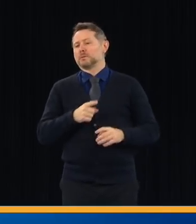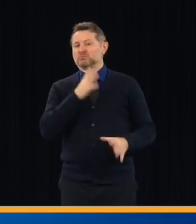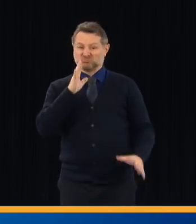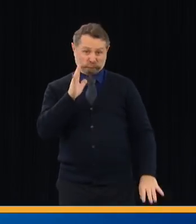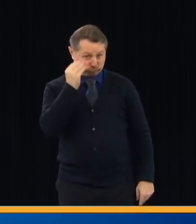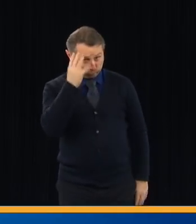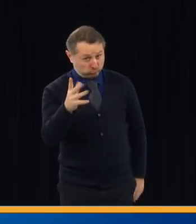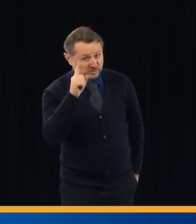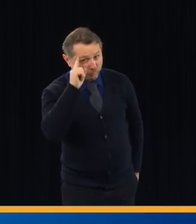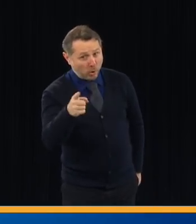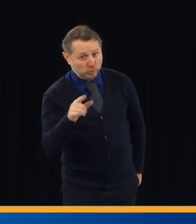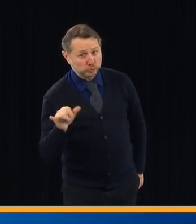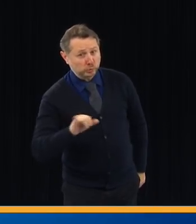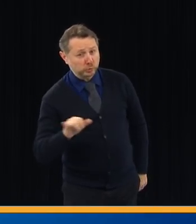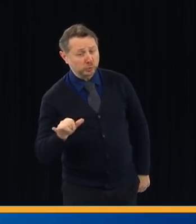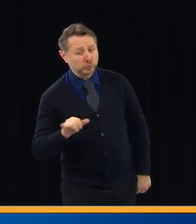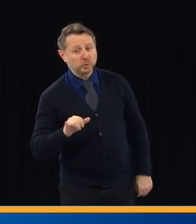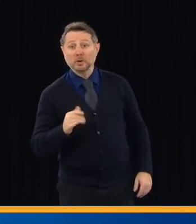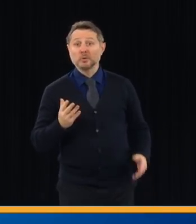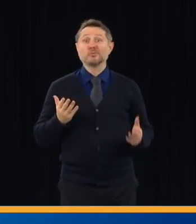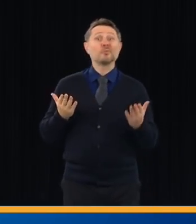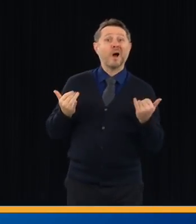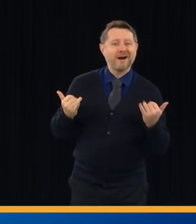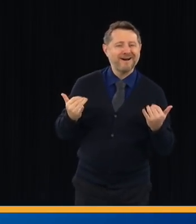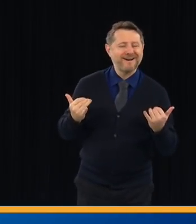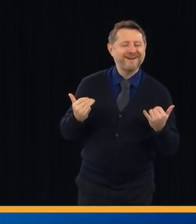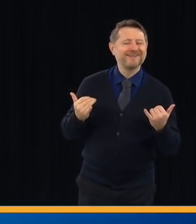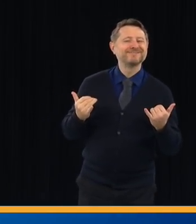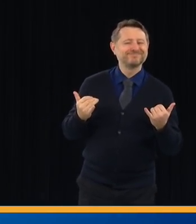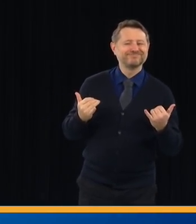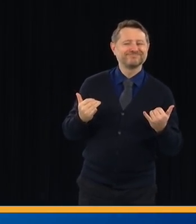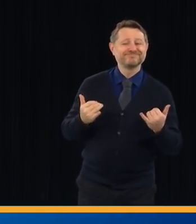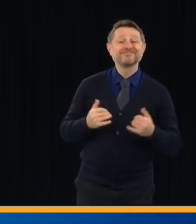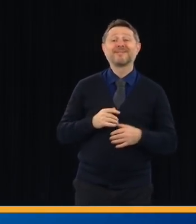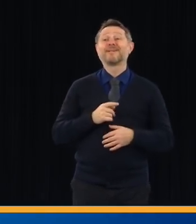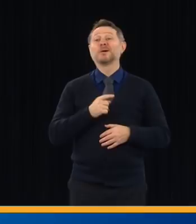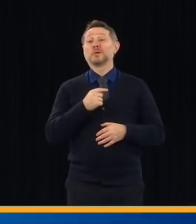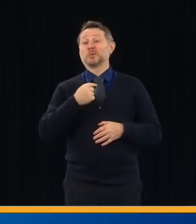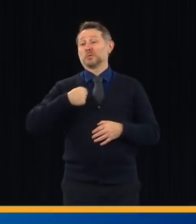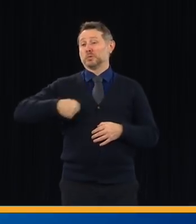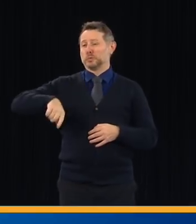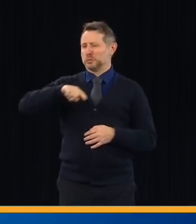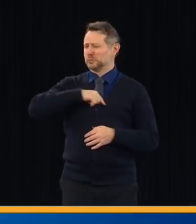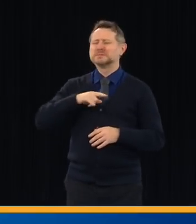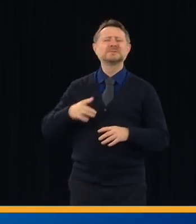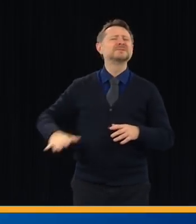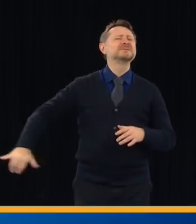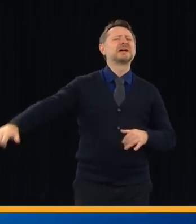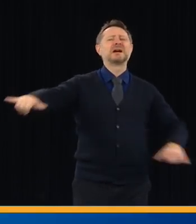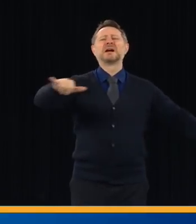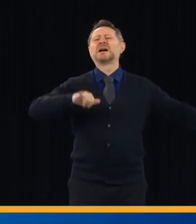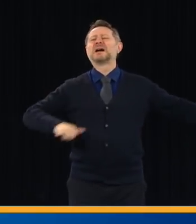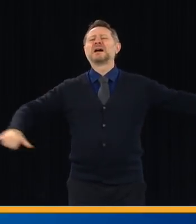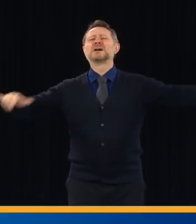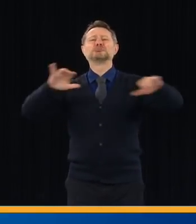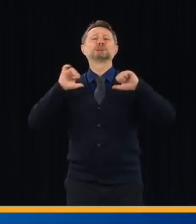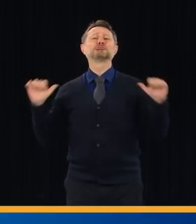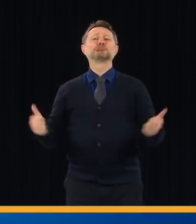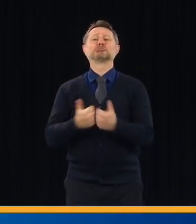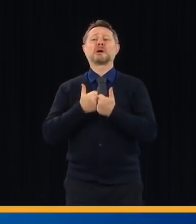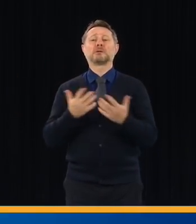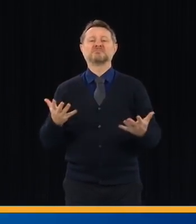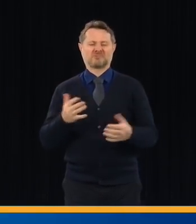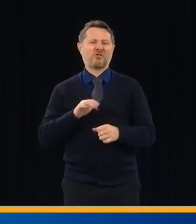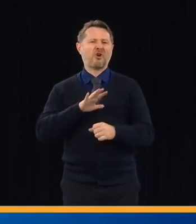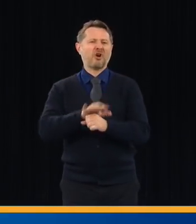Oregon. Why? Because we're all in the same battle here. And the